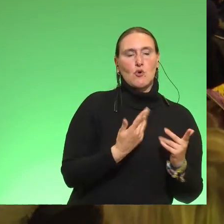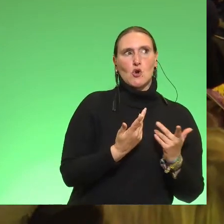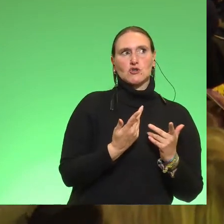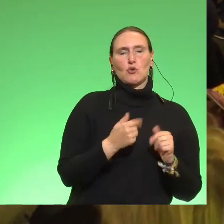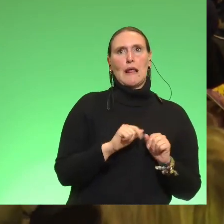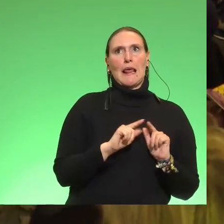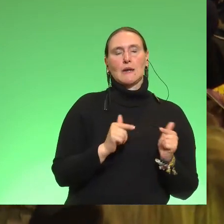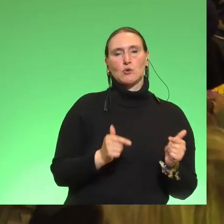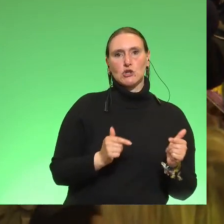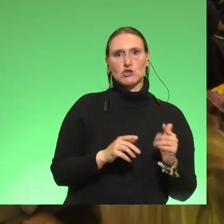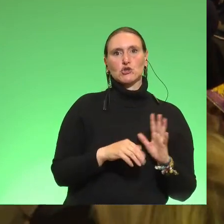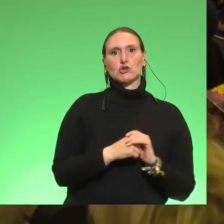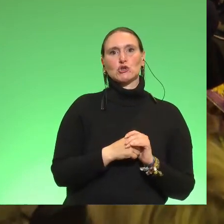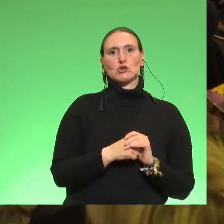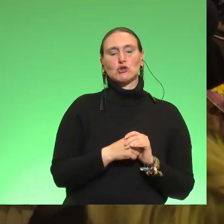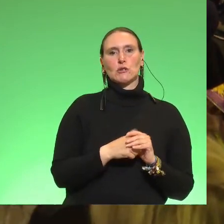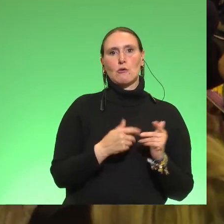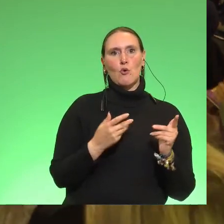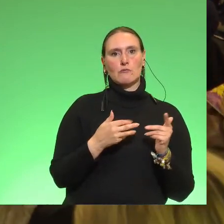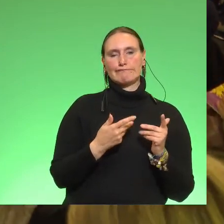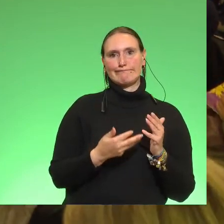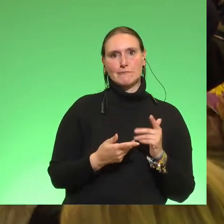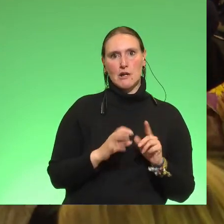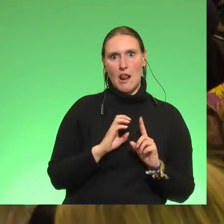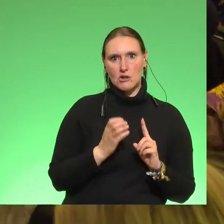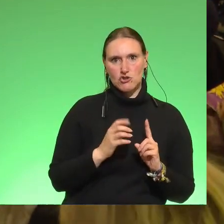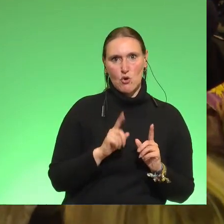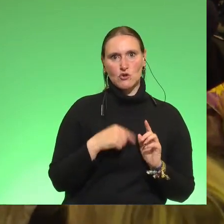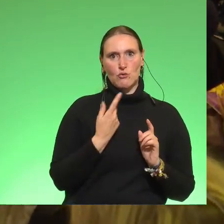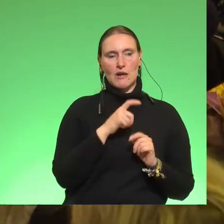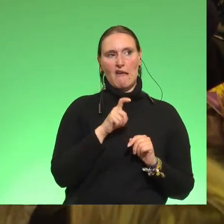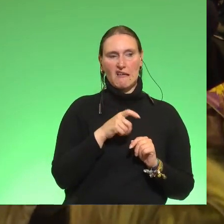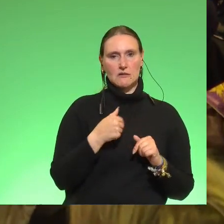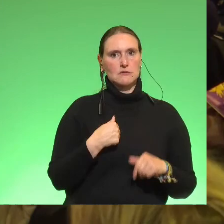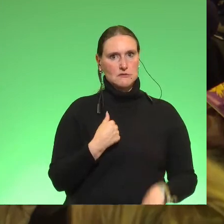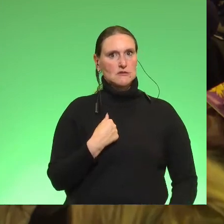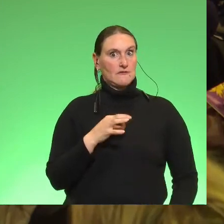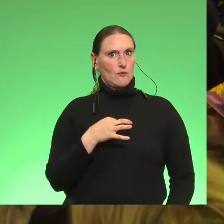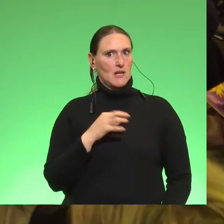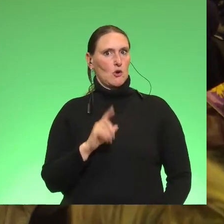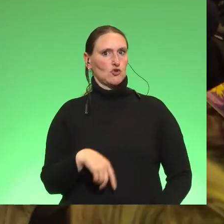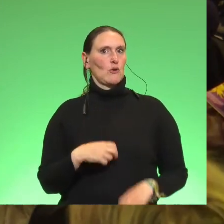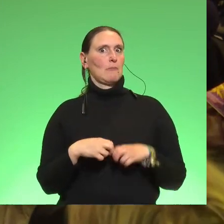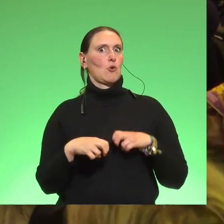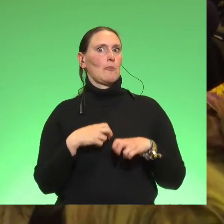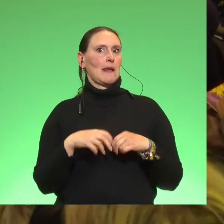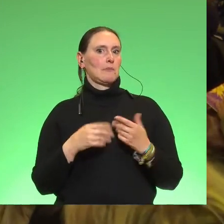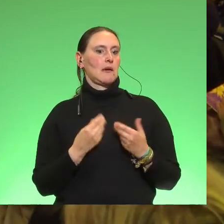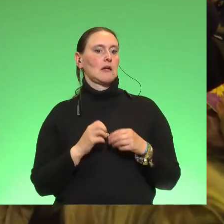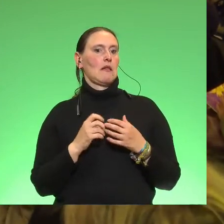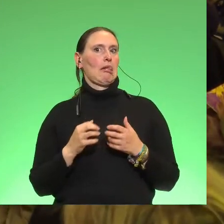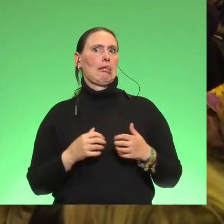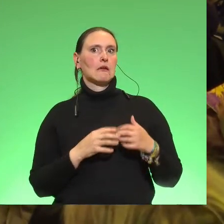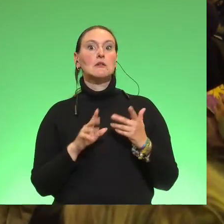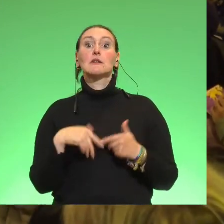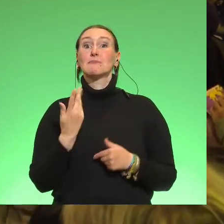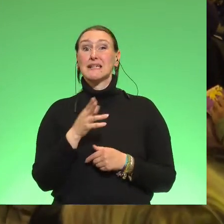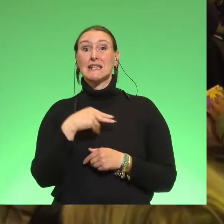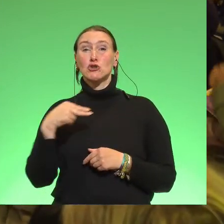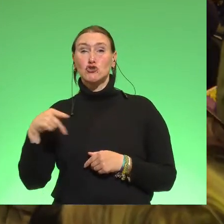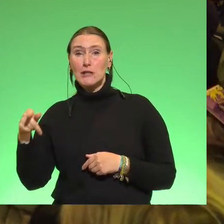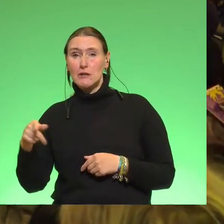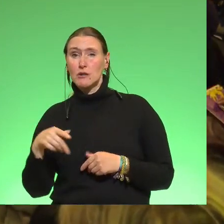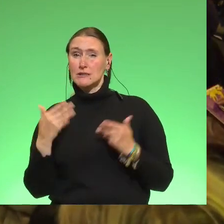languages. And for example, something, maybe there's also a detour, but it's very interesting. Indonesia is one of the very few countries